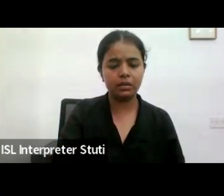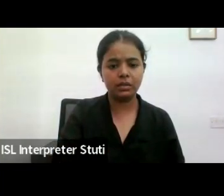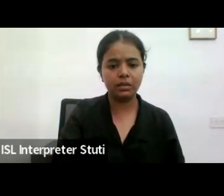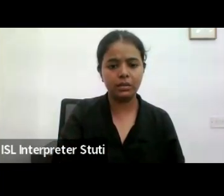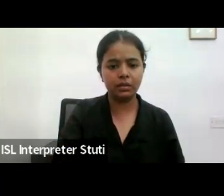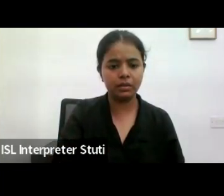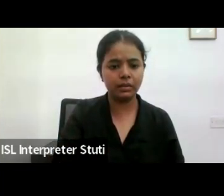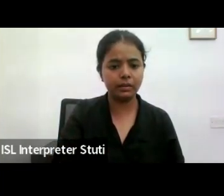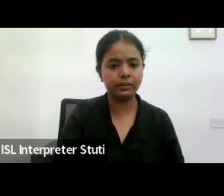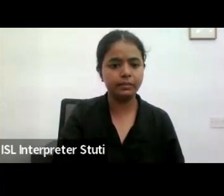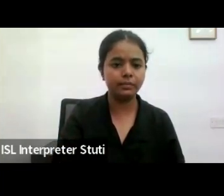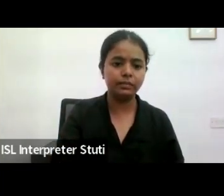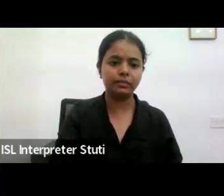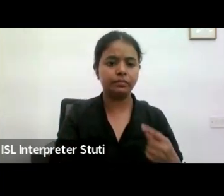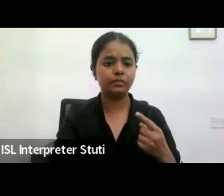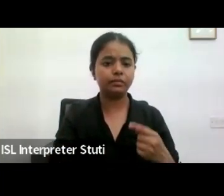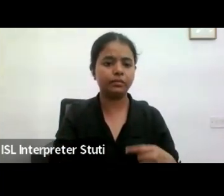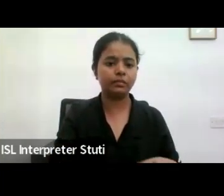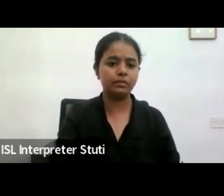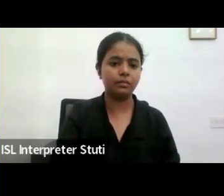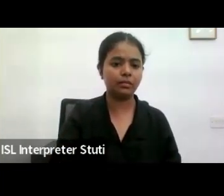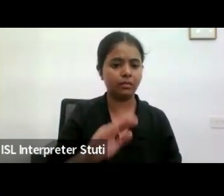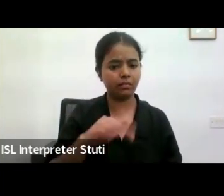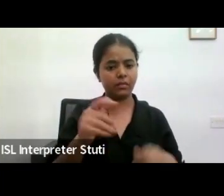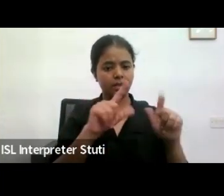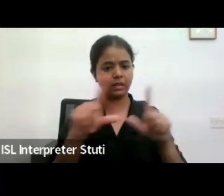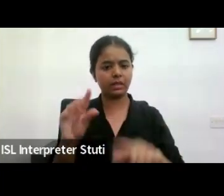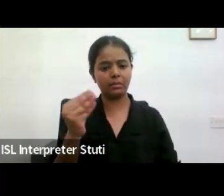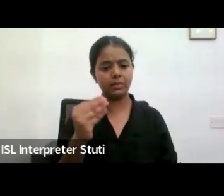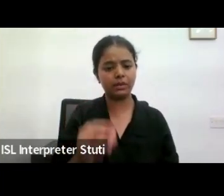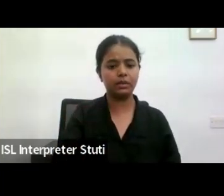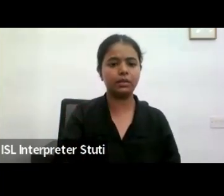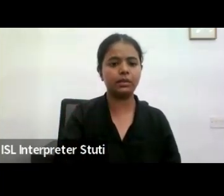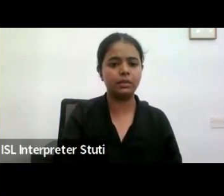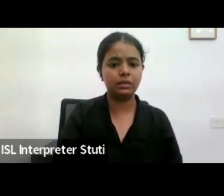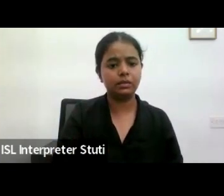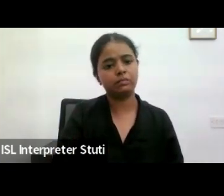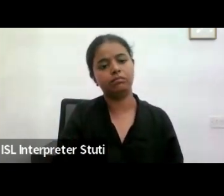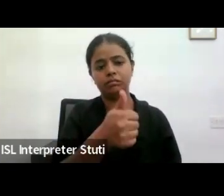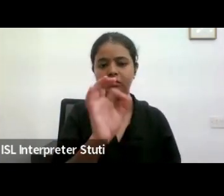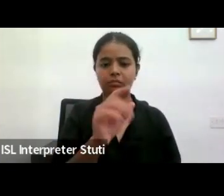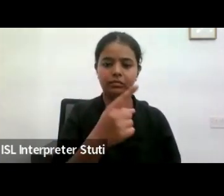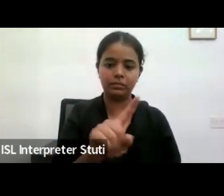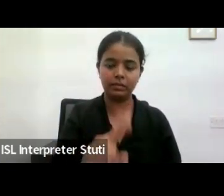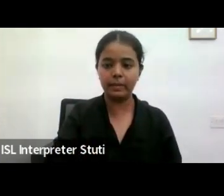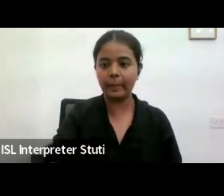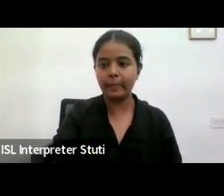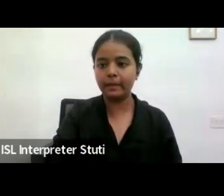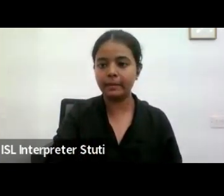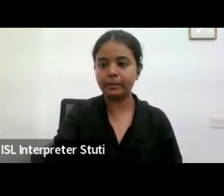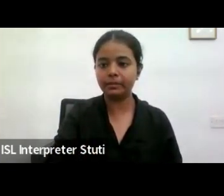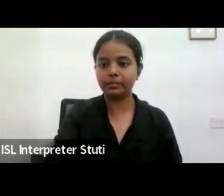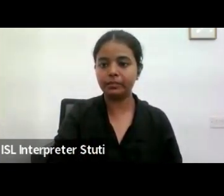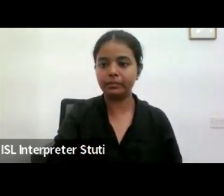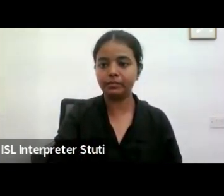yeah. Is this the next one, Kavita? Yeah, yeah. So